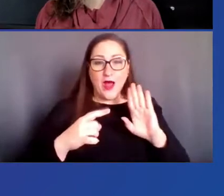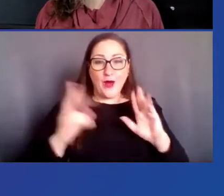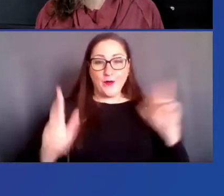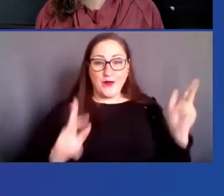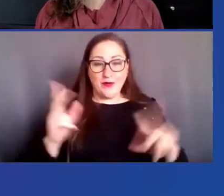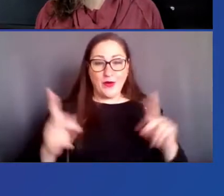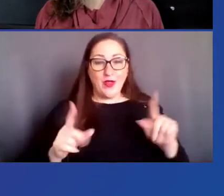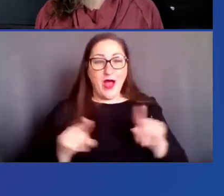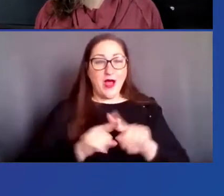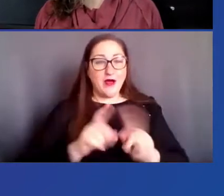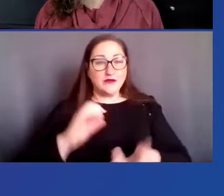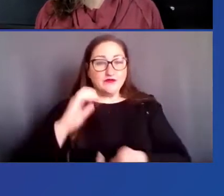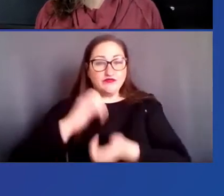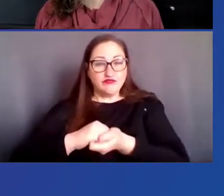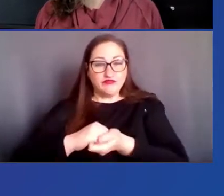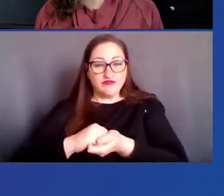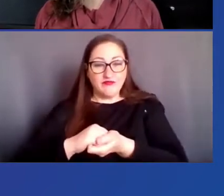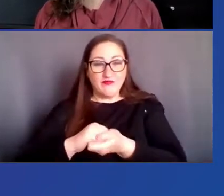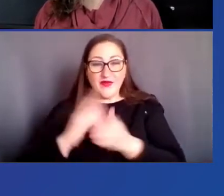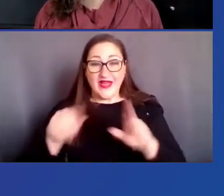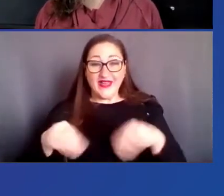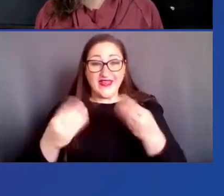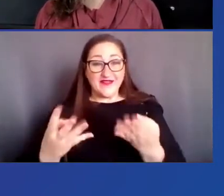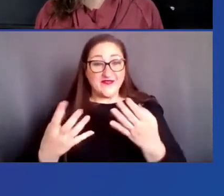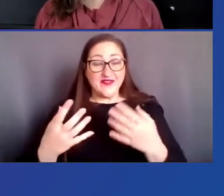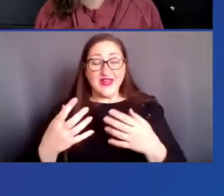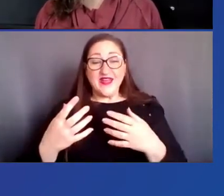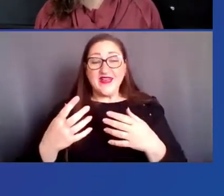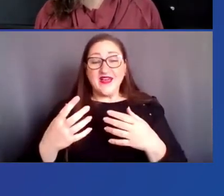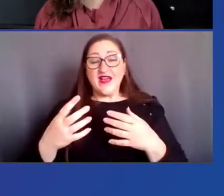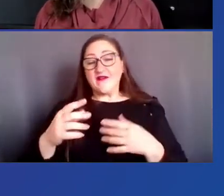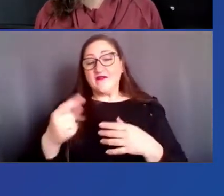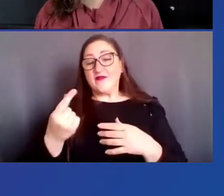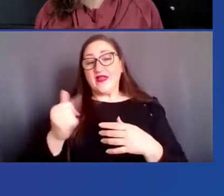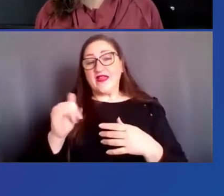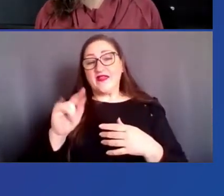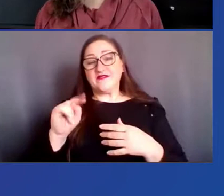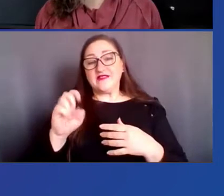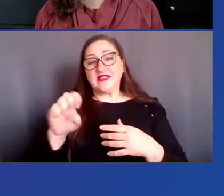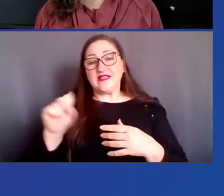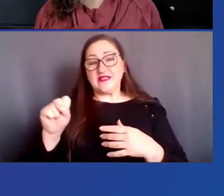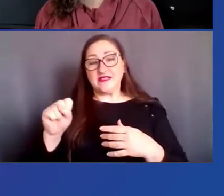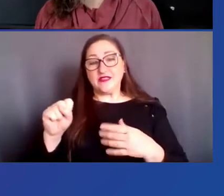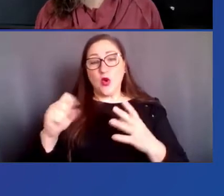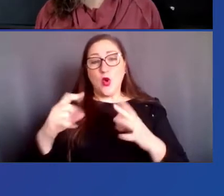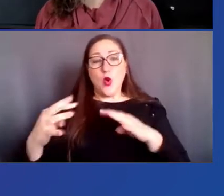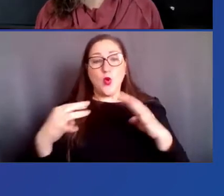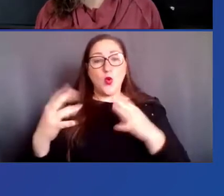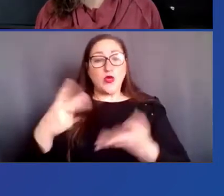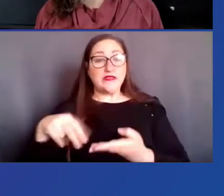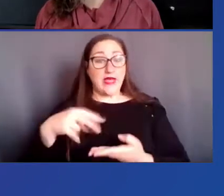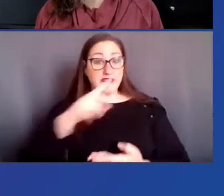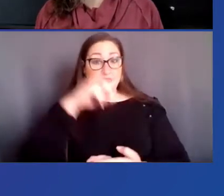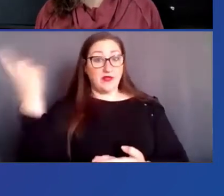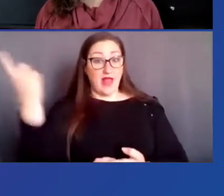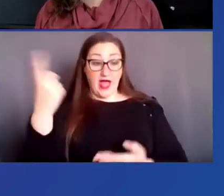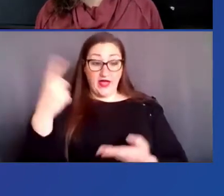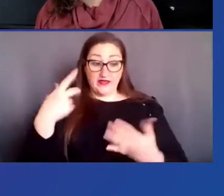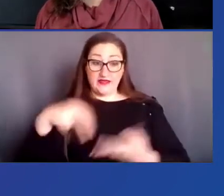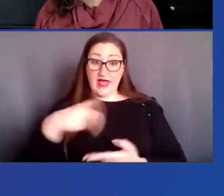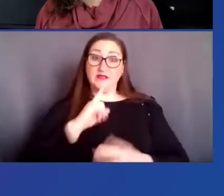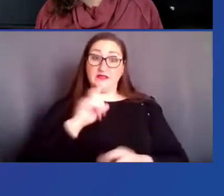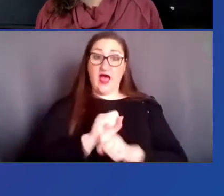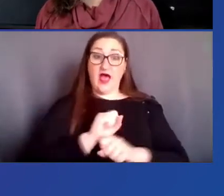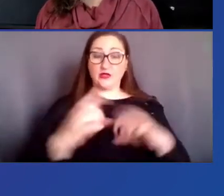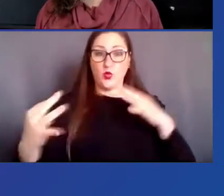co-conspirator with Get This War Dance. And Get This War Dance is looking at Black dances as war dances, as